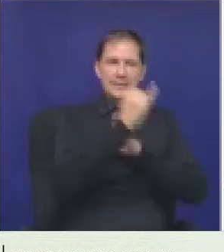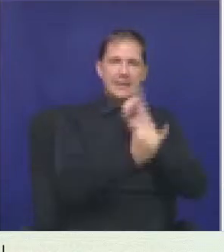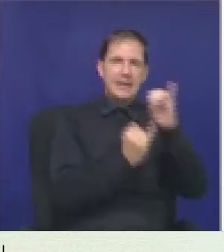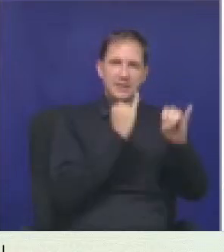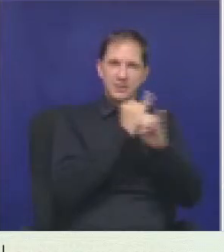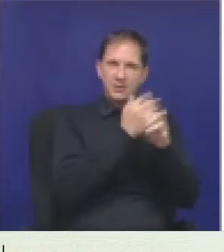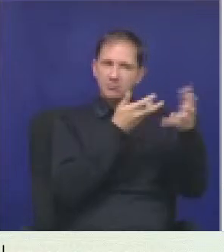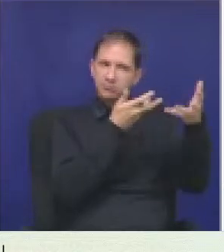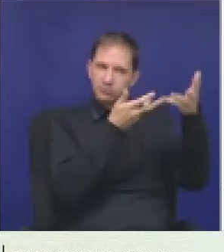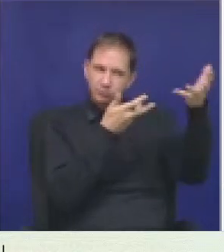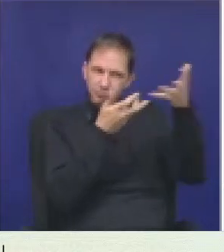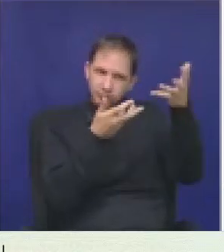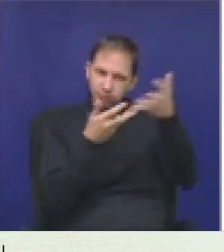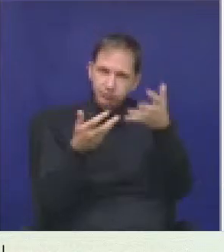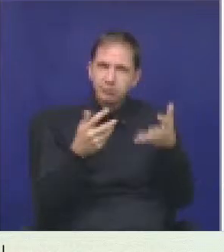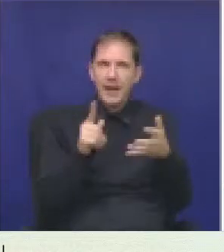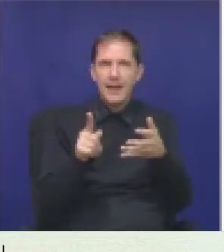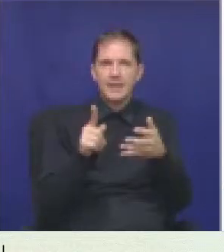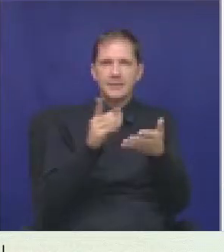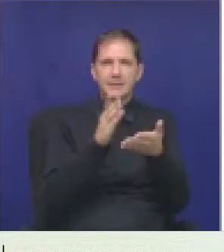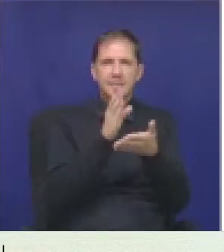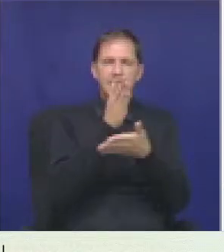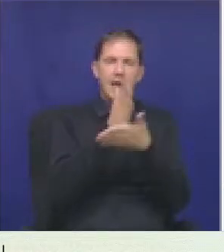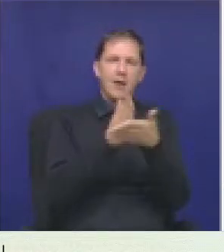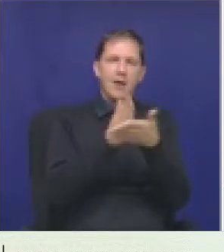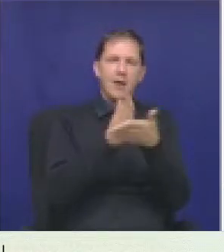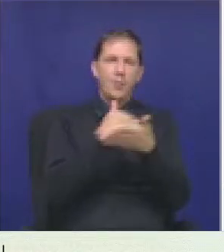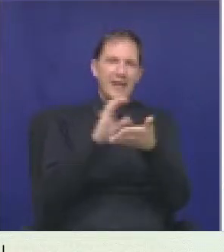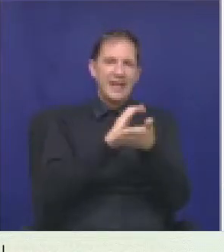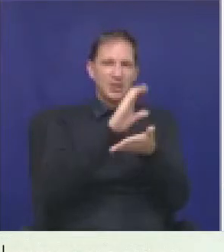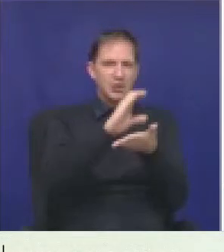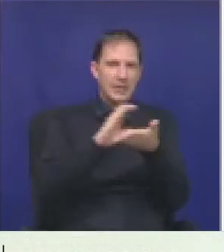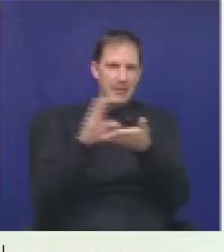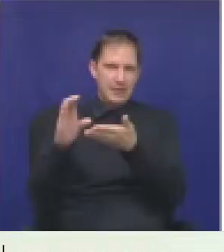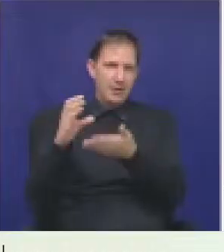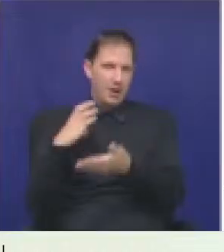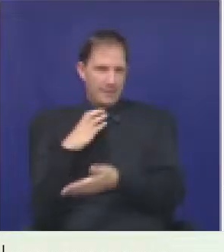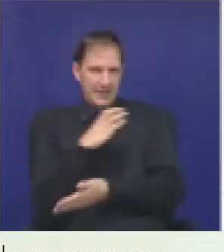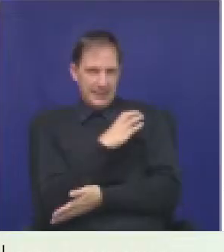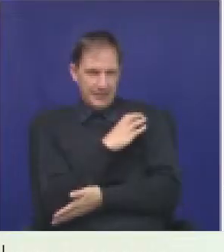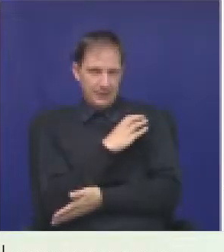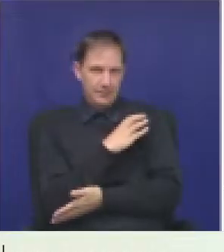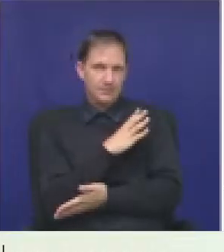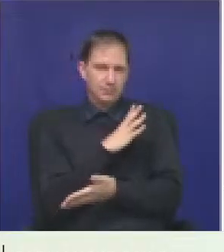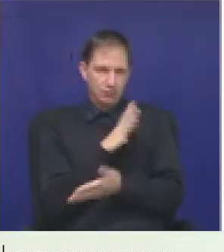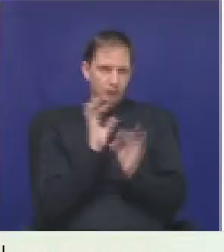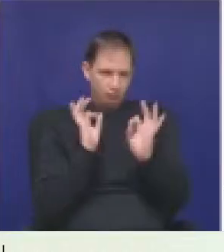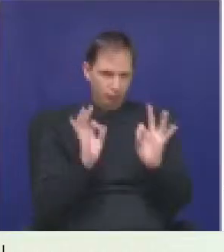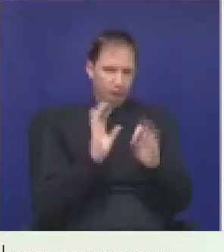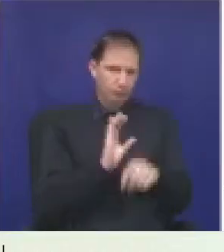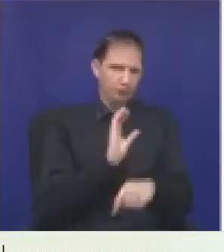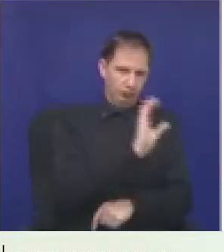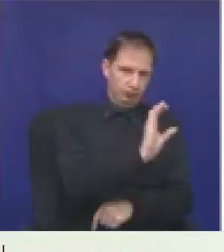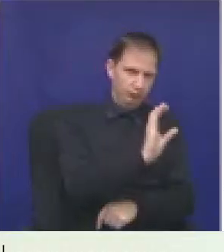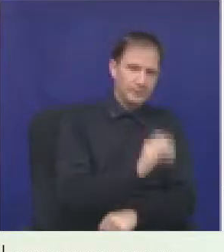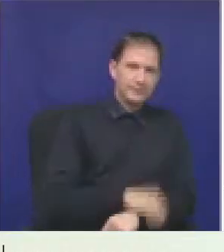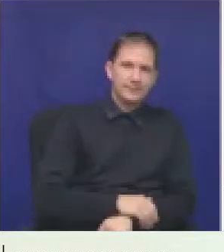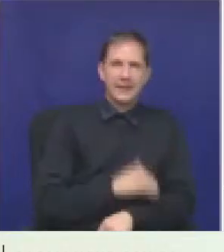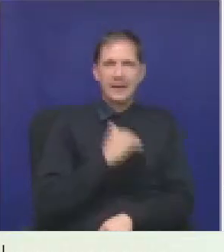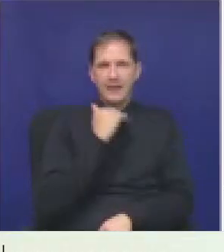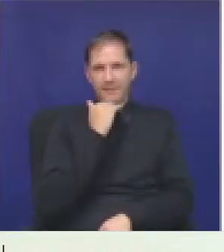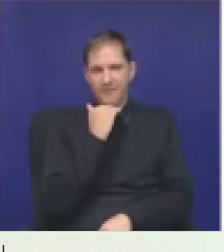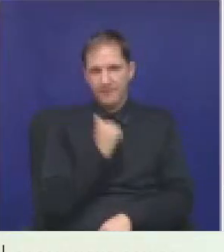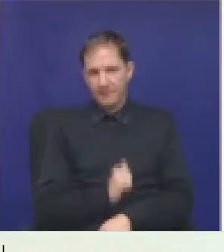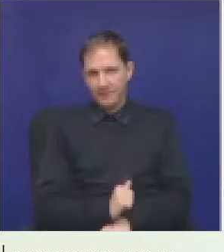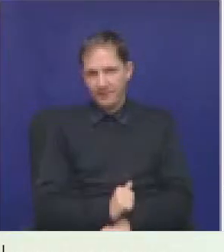and the Appropriations Committee to ensure accordingly the correct allocation. As we reflect